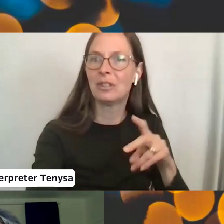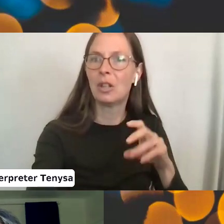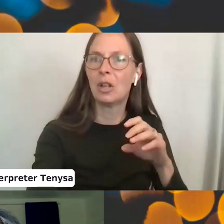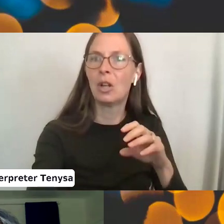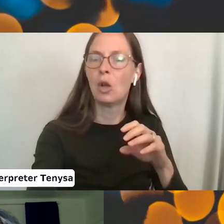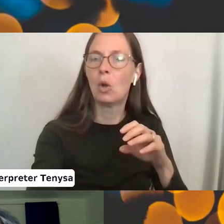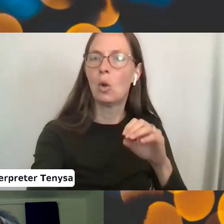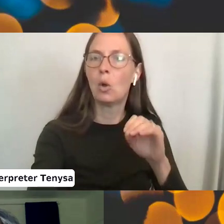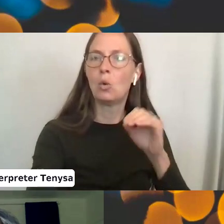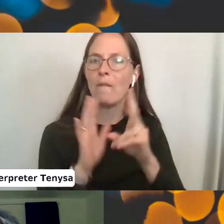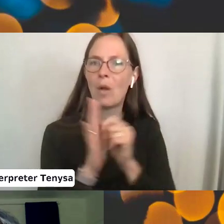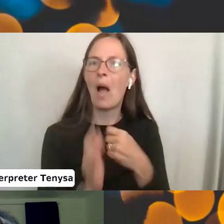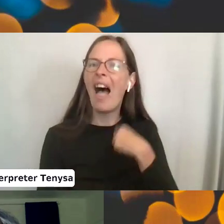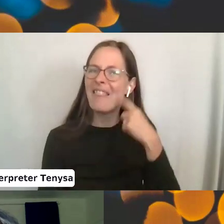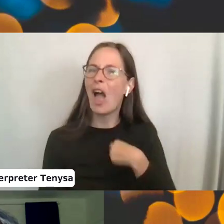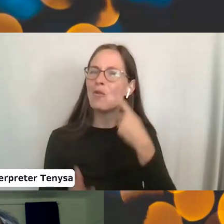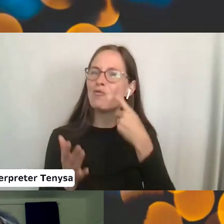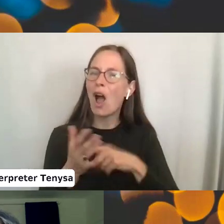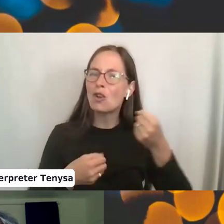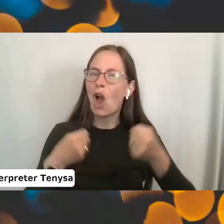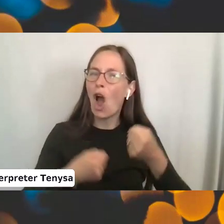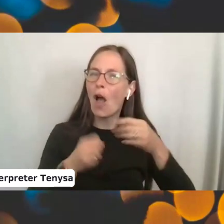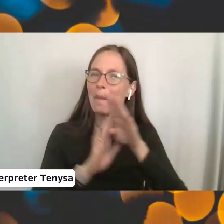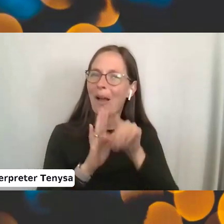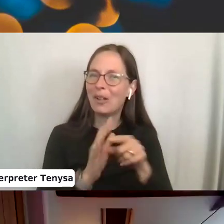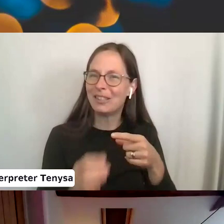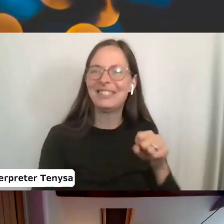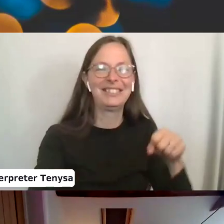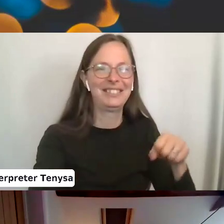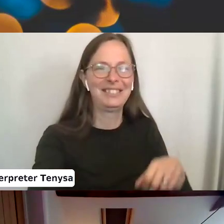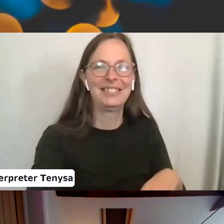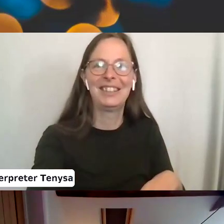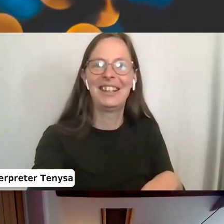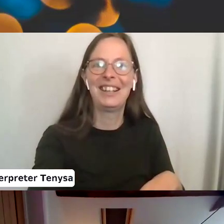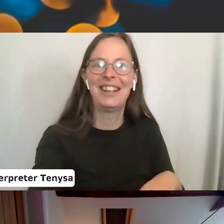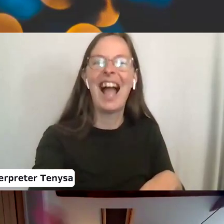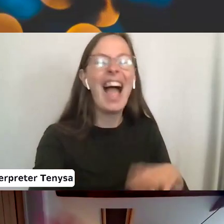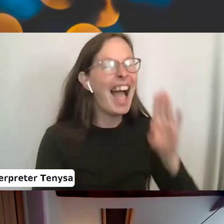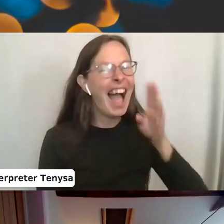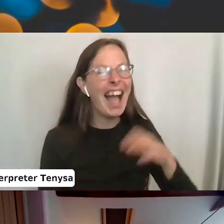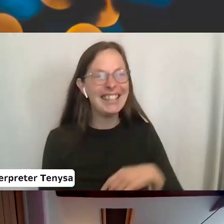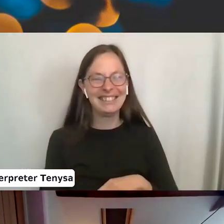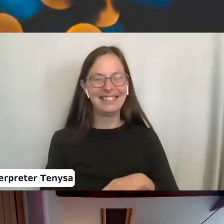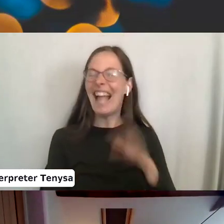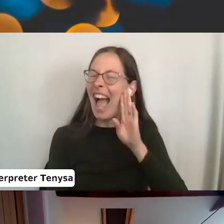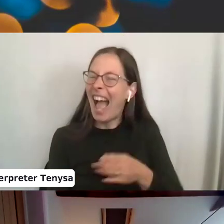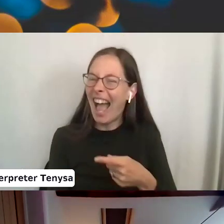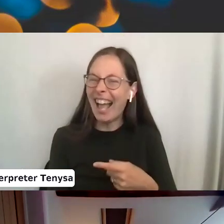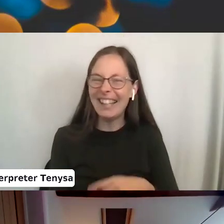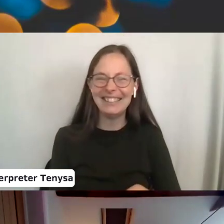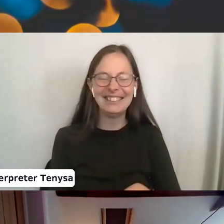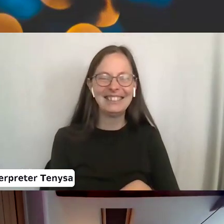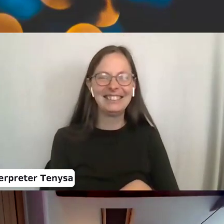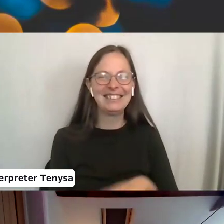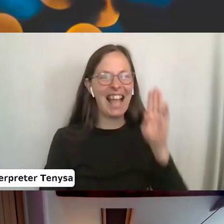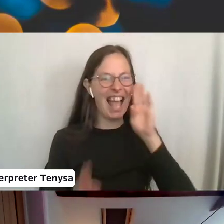picture because I think I recognize the car in the background. Yeah. So, hi. Hi.